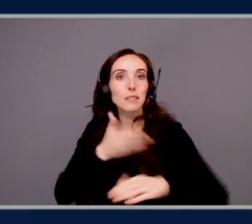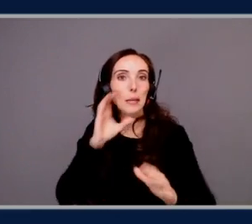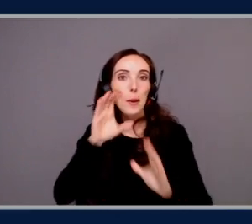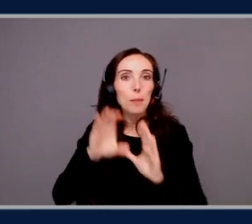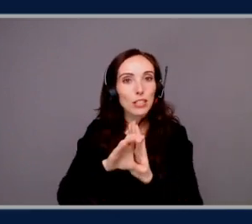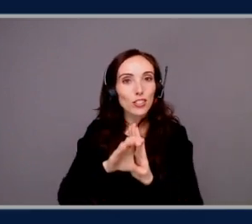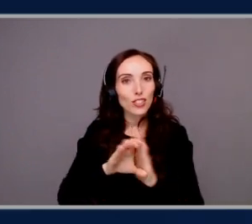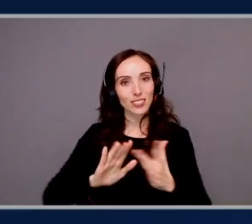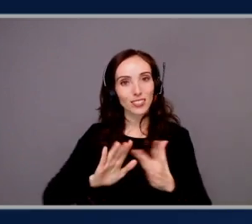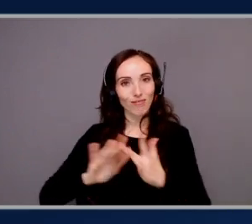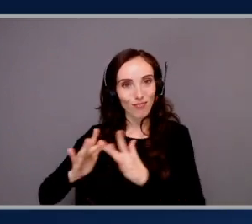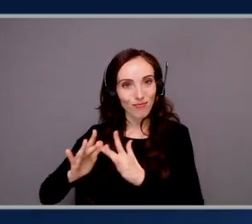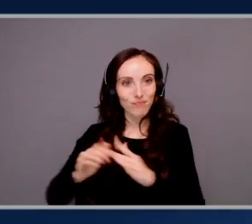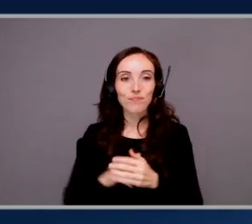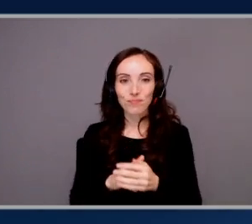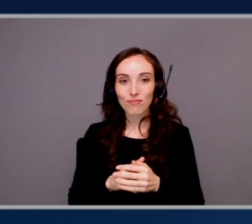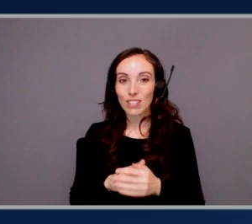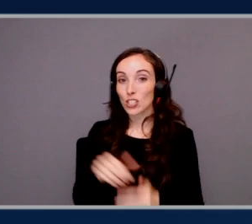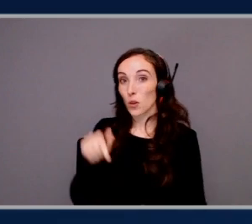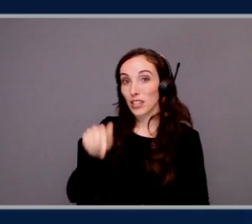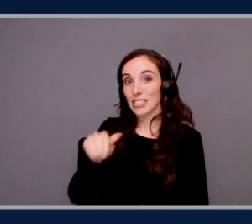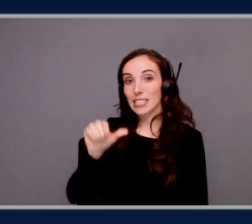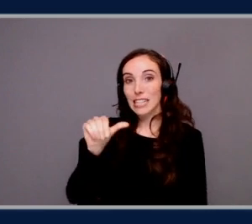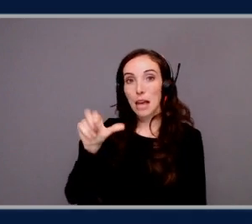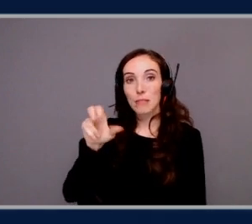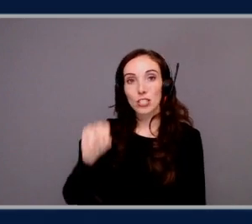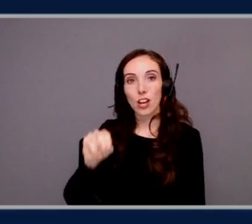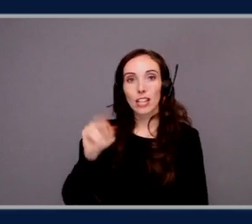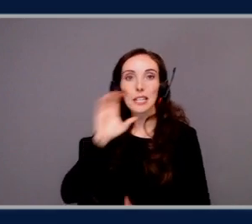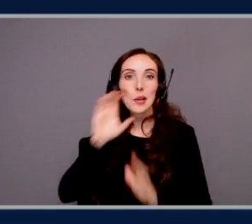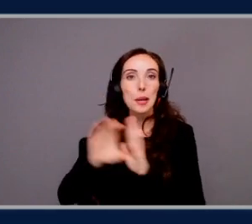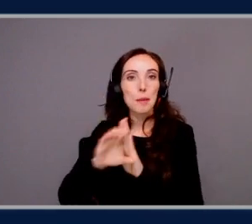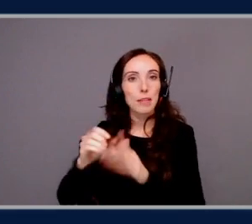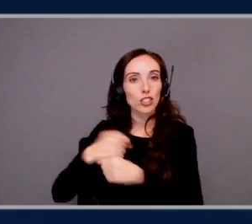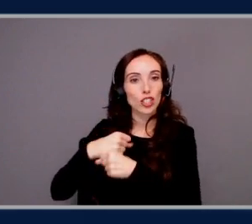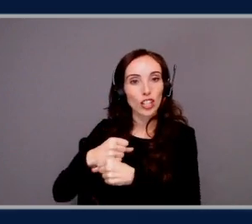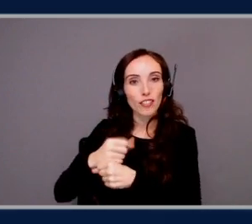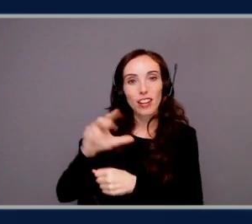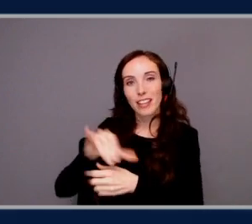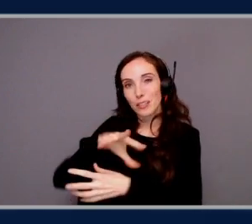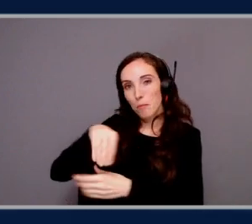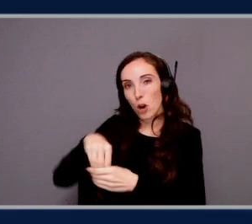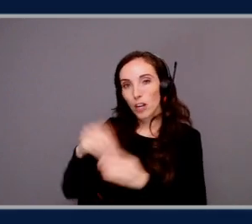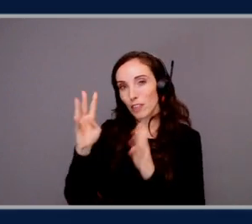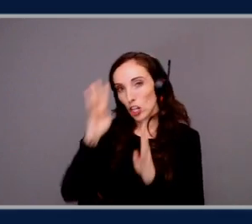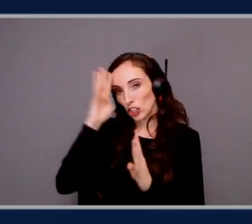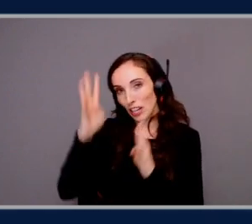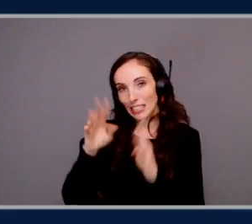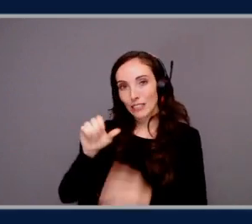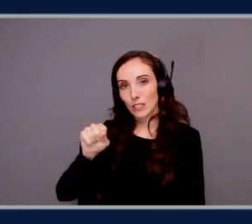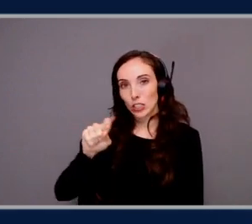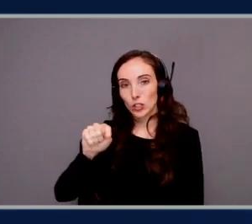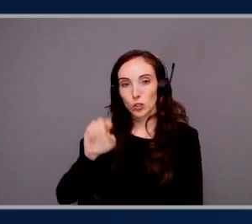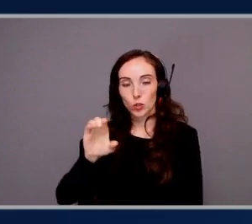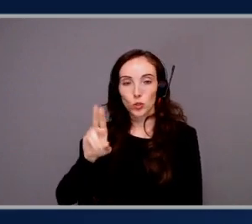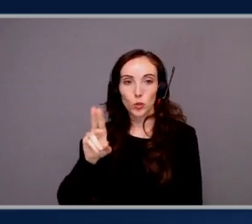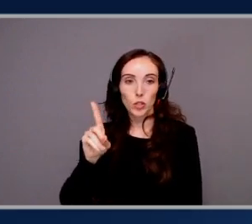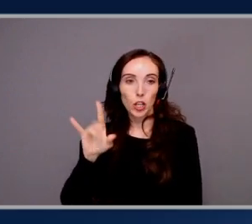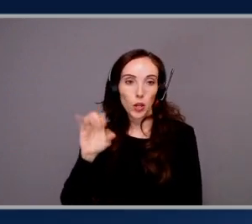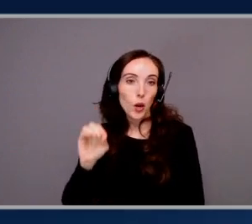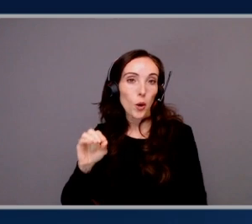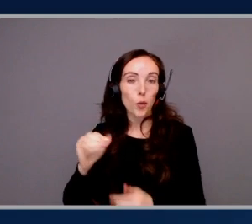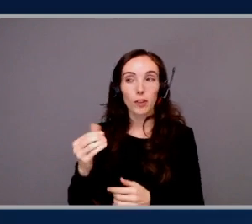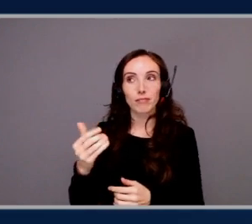Yeah. So this is Amazon Image Generator, part of the AI Creative Studio. And as I mentioned earlier, sometimes we like to beta test